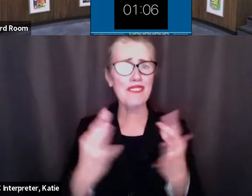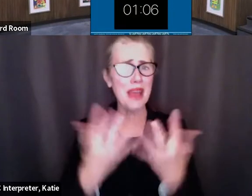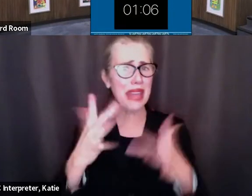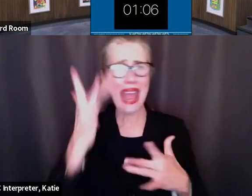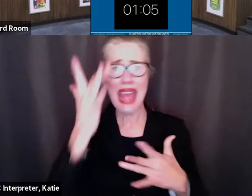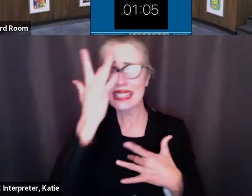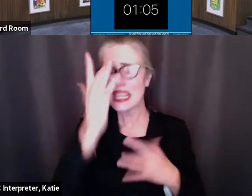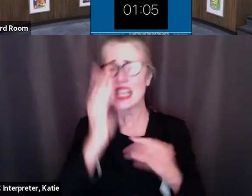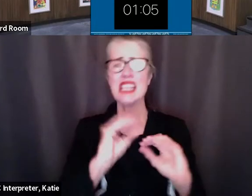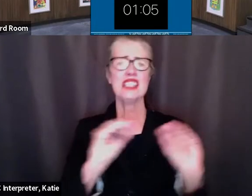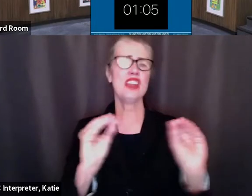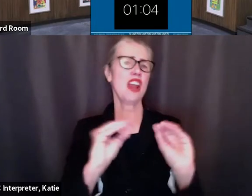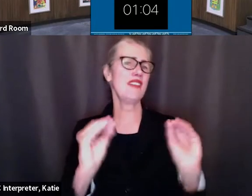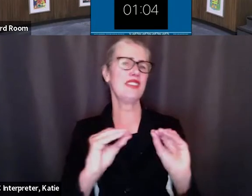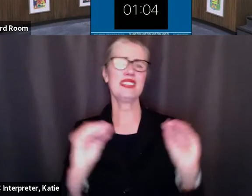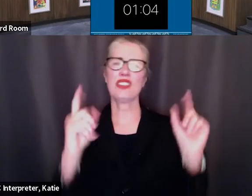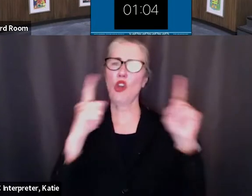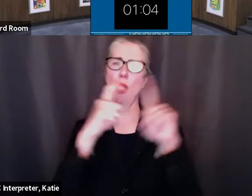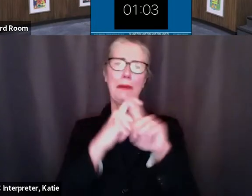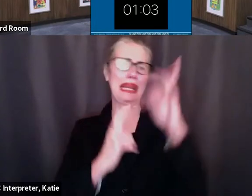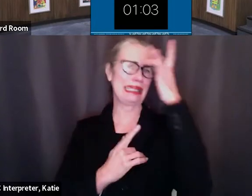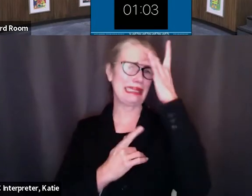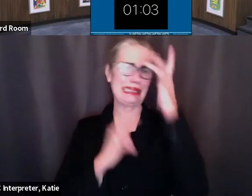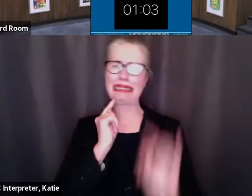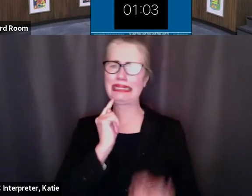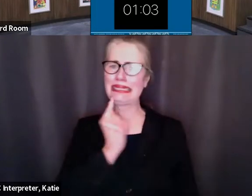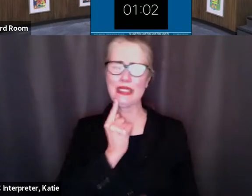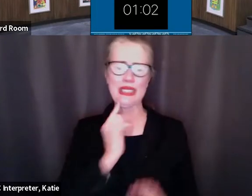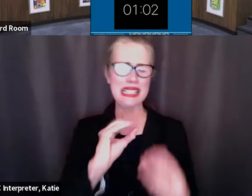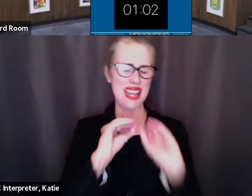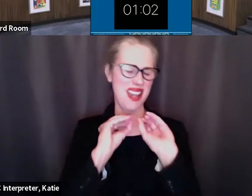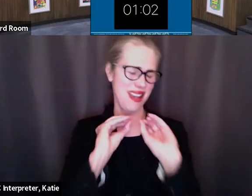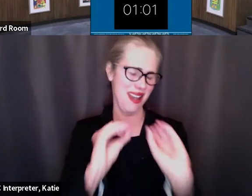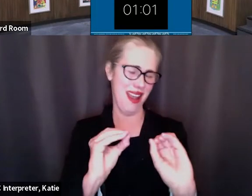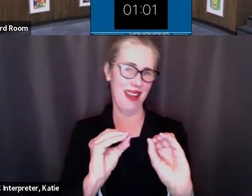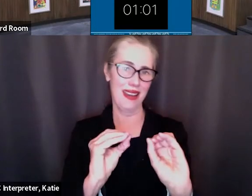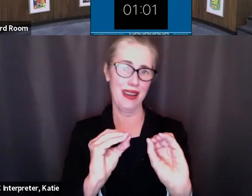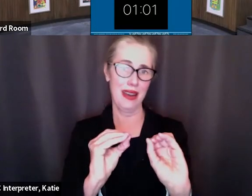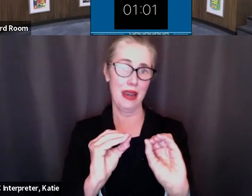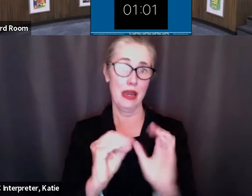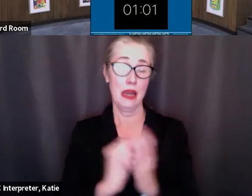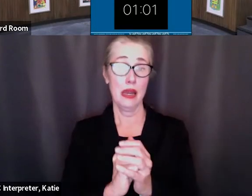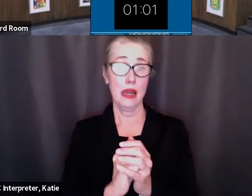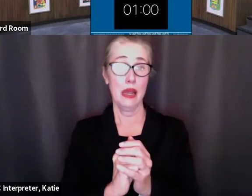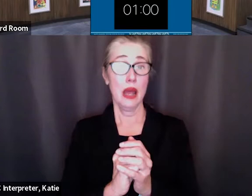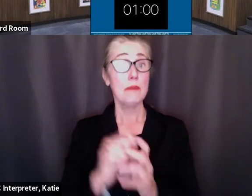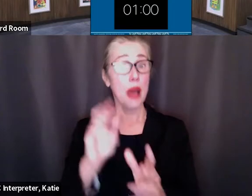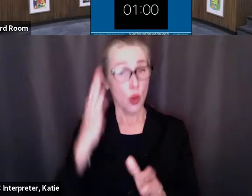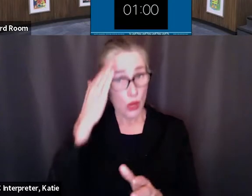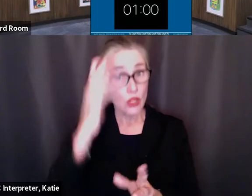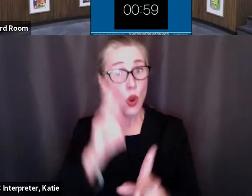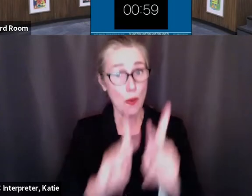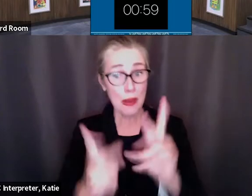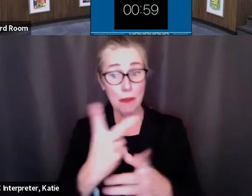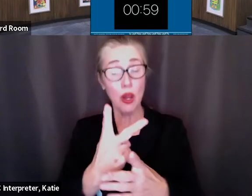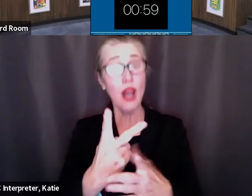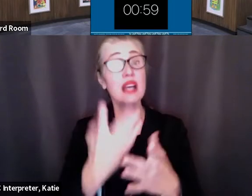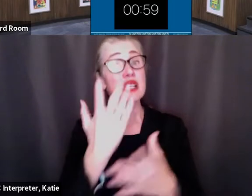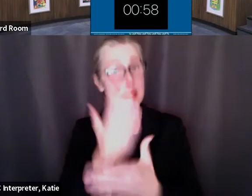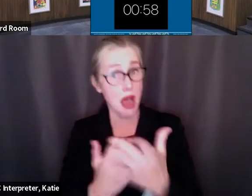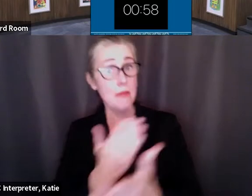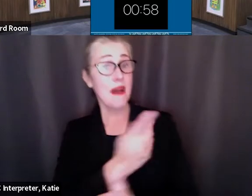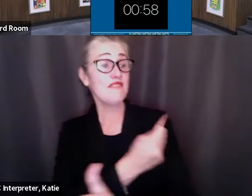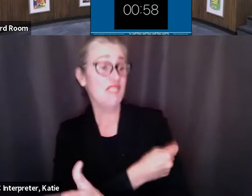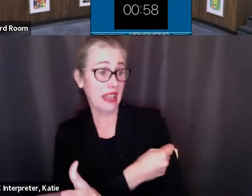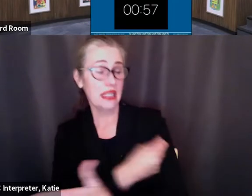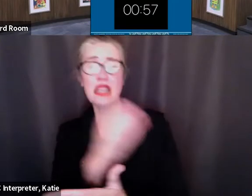none of us had any complications and but we know people people both vaccinated and unvaccinated they had the omicron